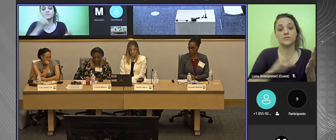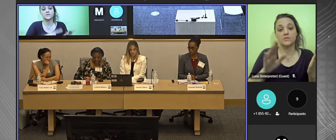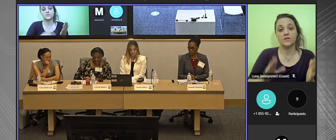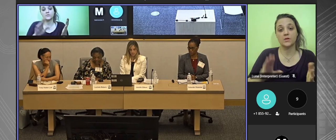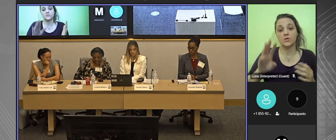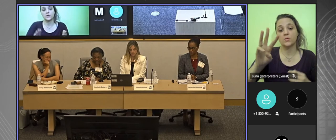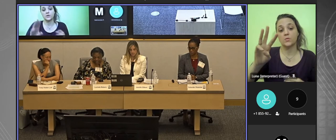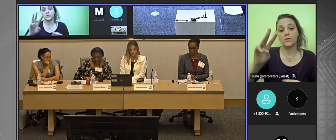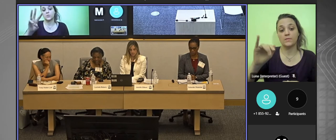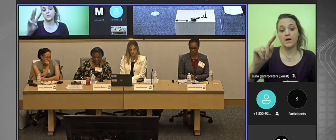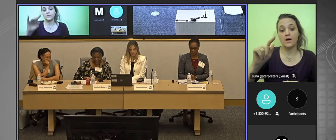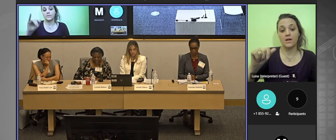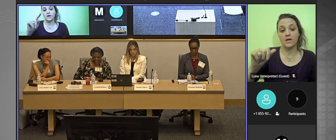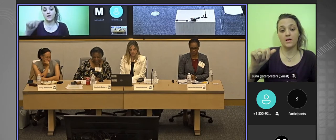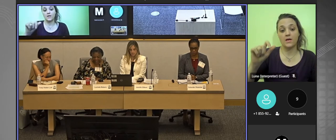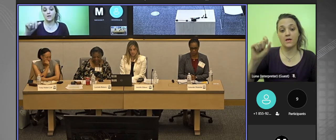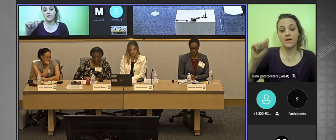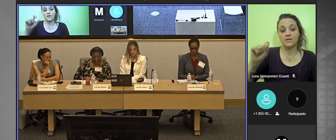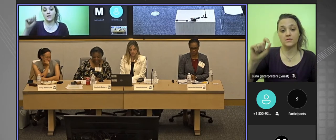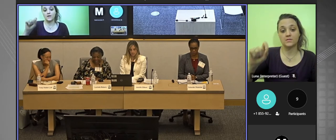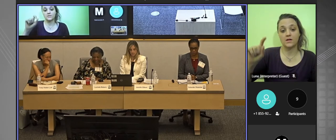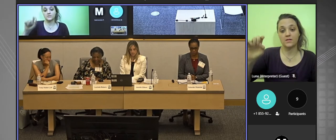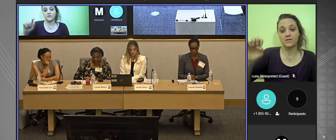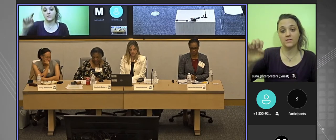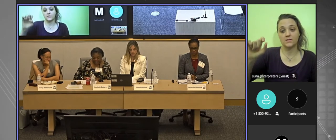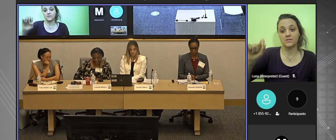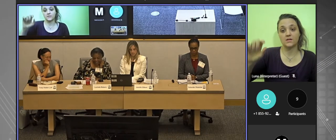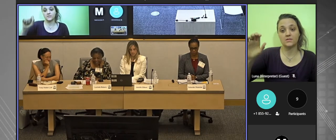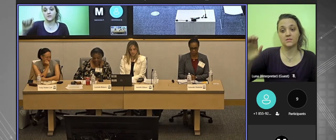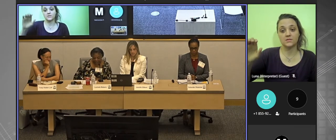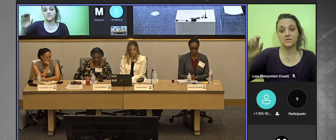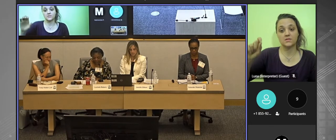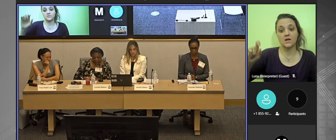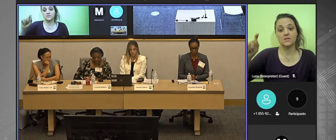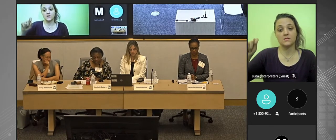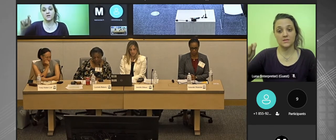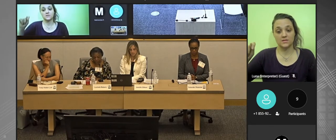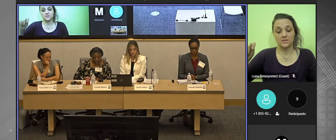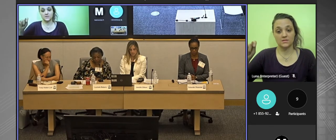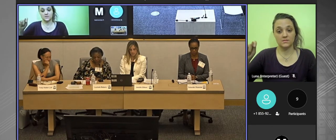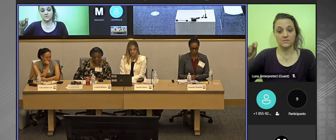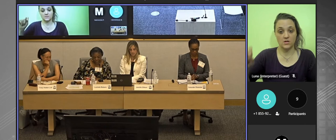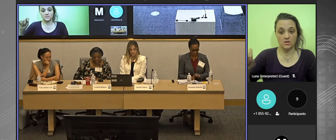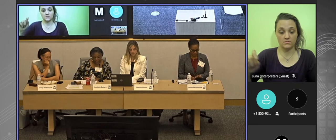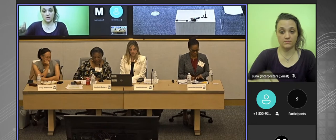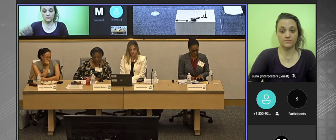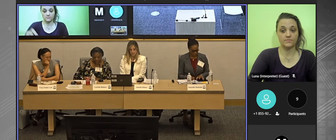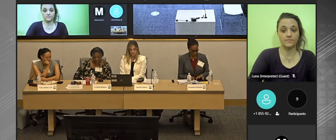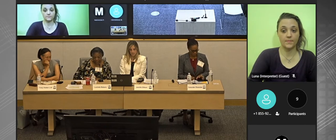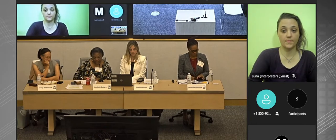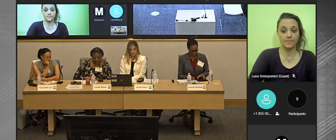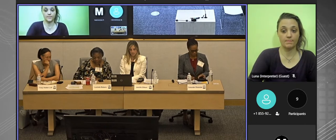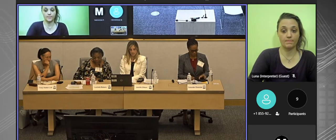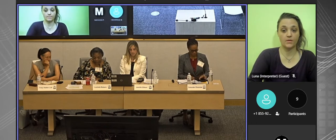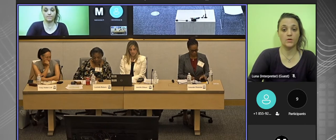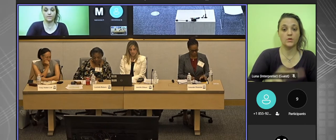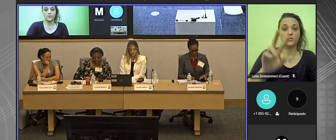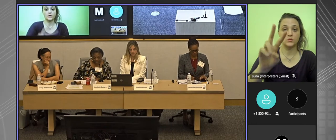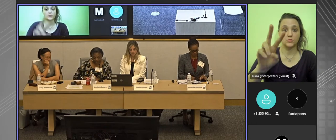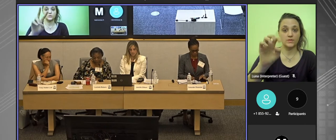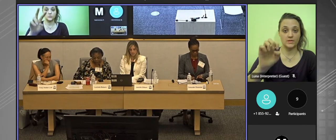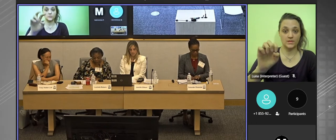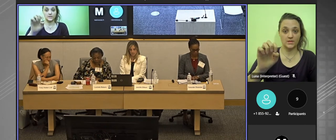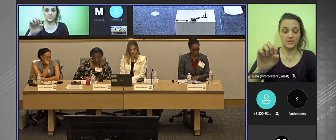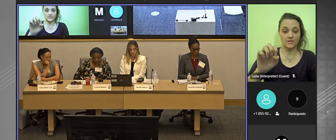of the secretary wamada s dot e dot C dot T Dot